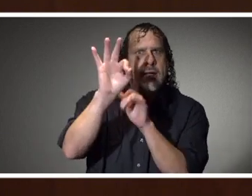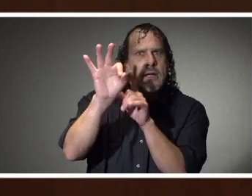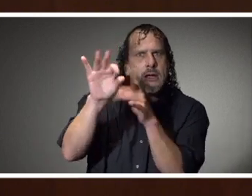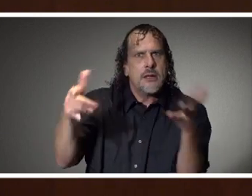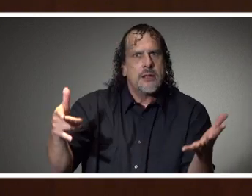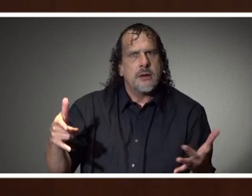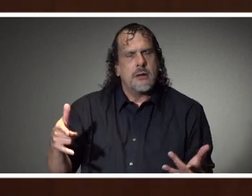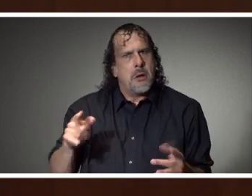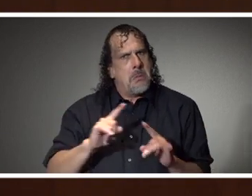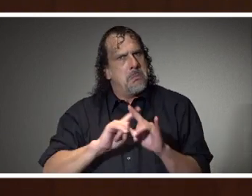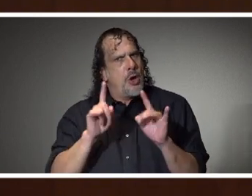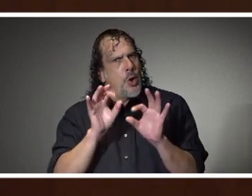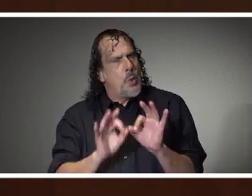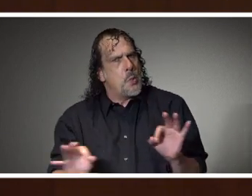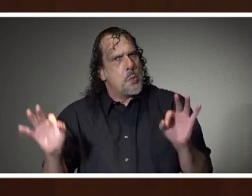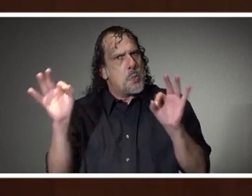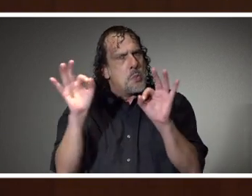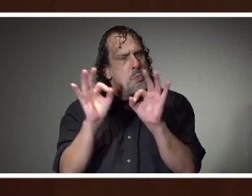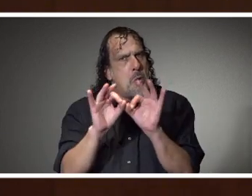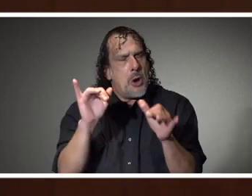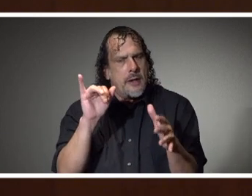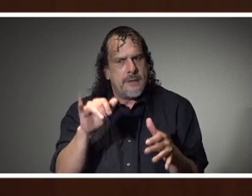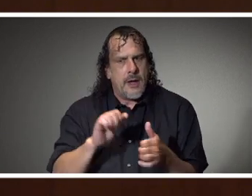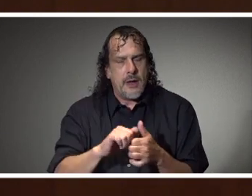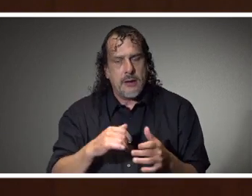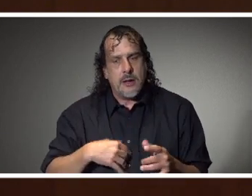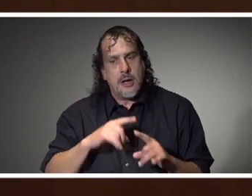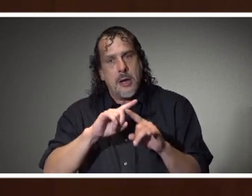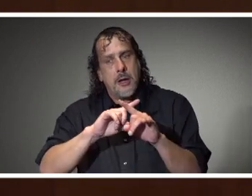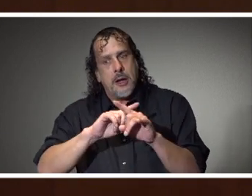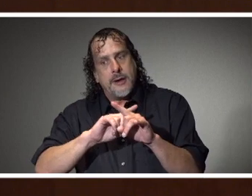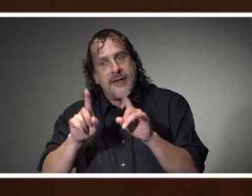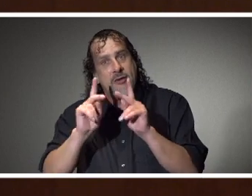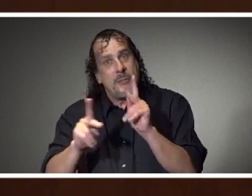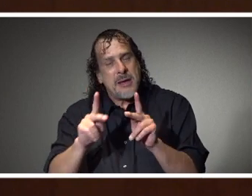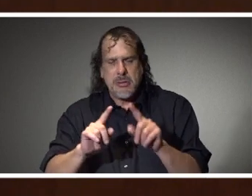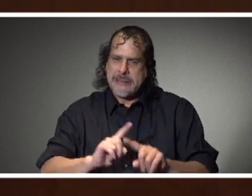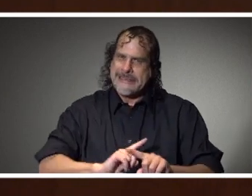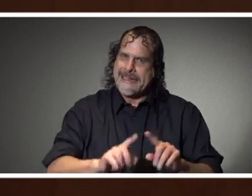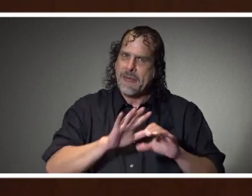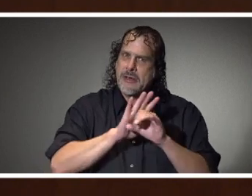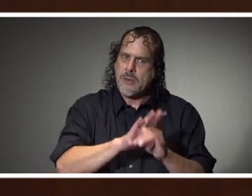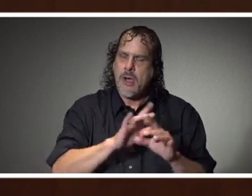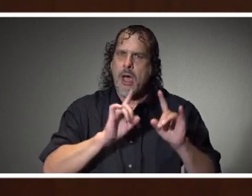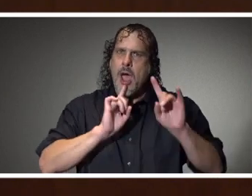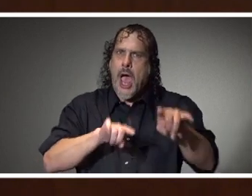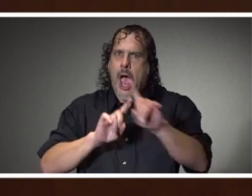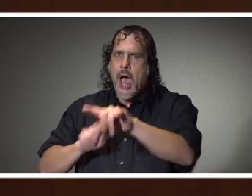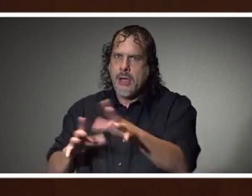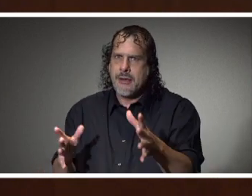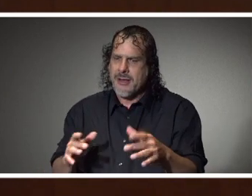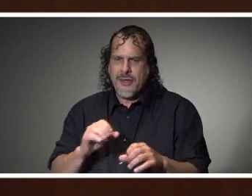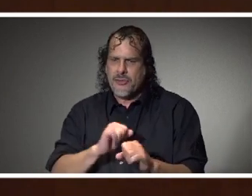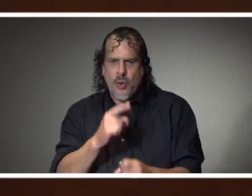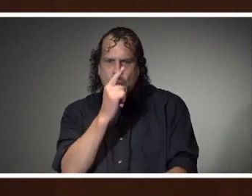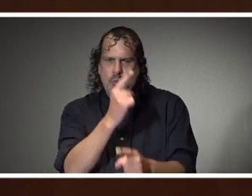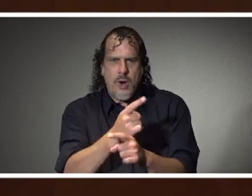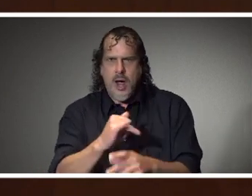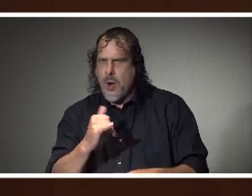it's important for us to remember that everyone responds to stress differently. There is no right or wrong way to respond to